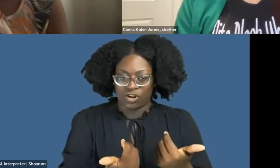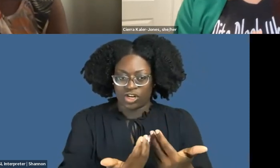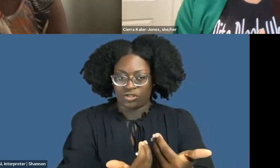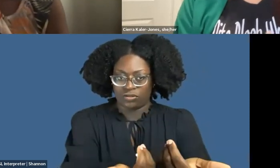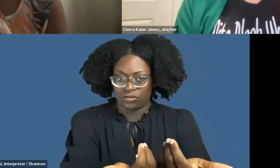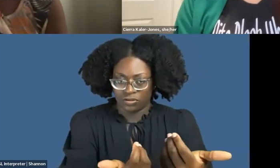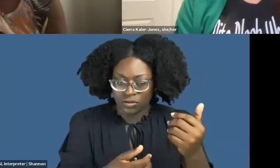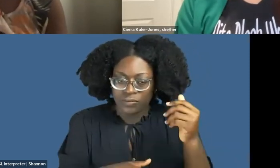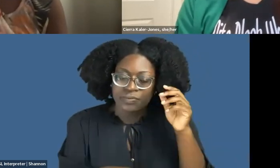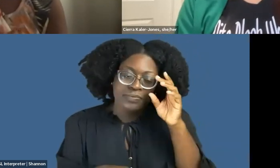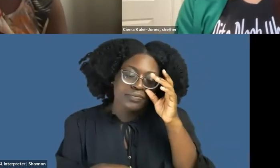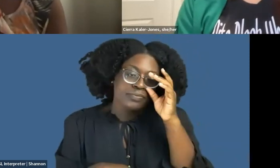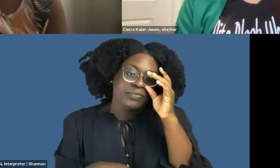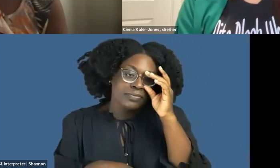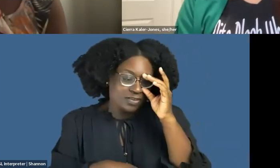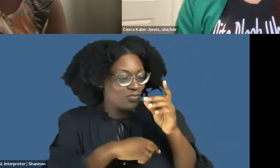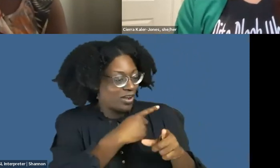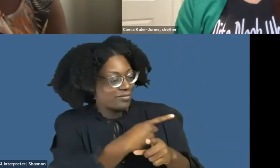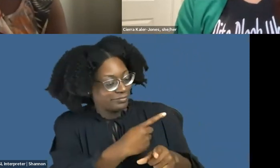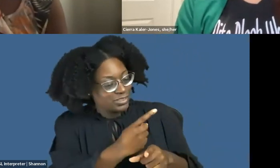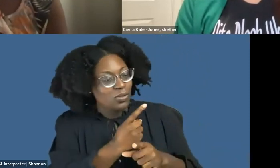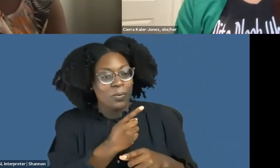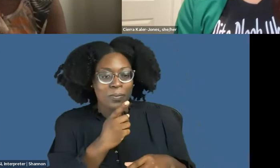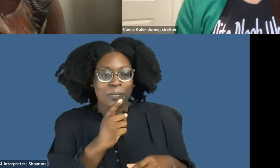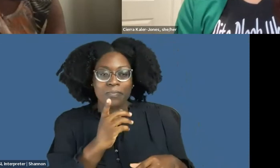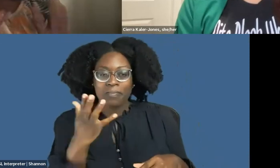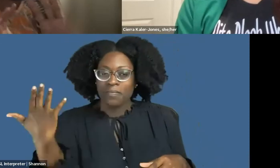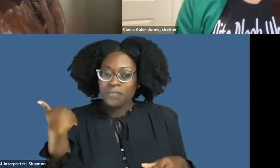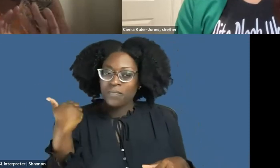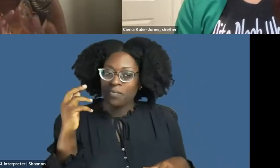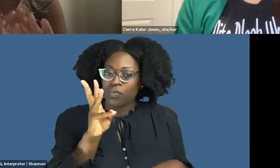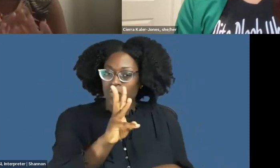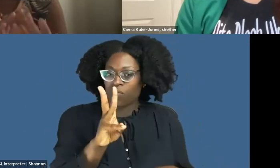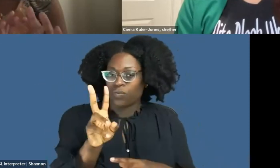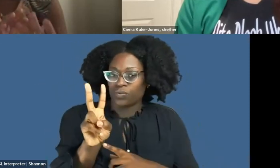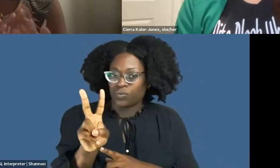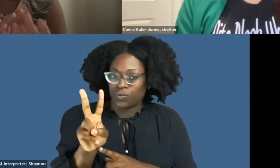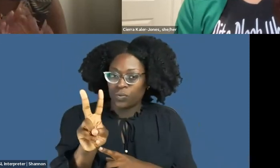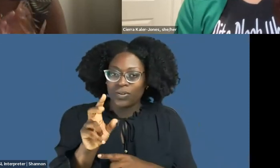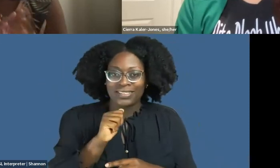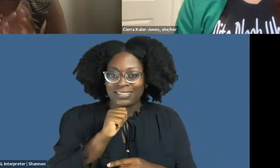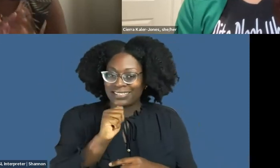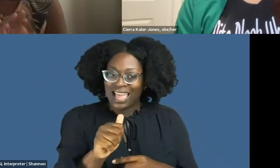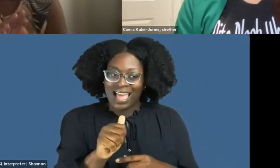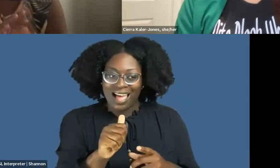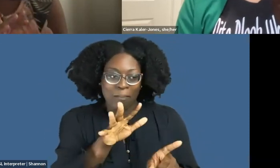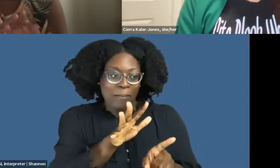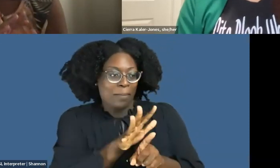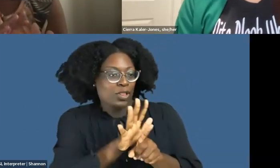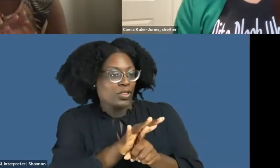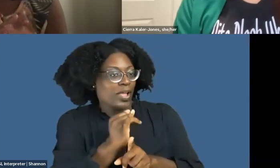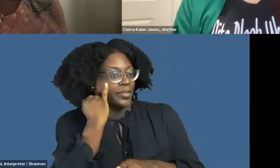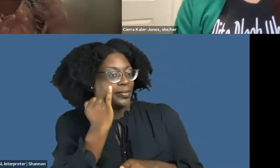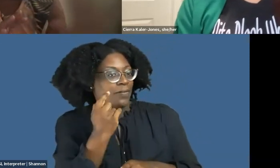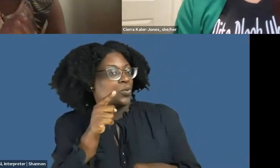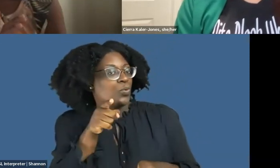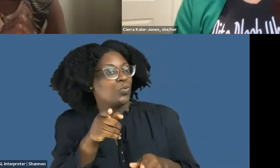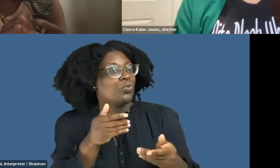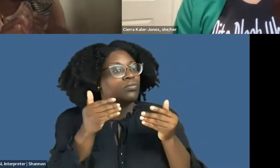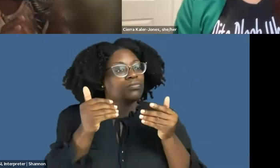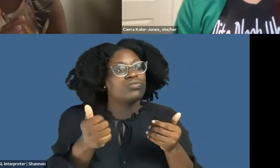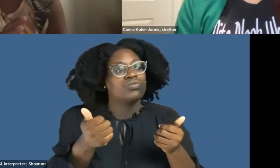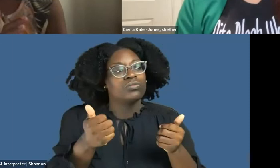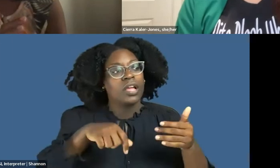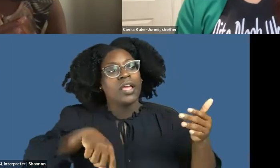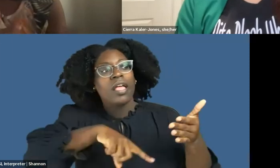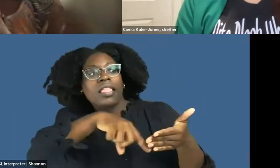nation state, right? And it is, you kind of have to back away from some of the critiques of capitalism and move towards what we would